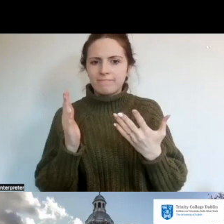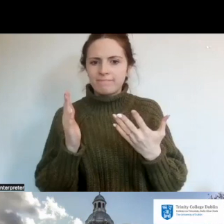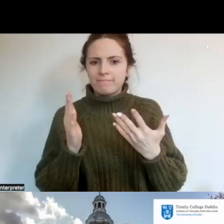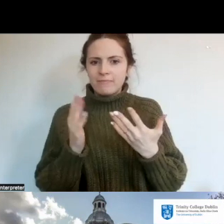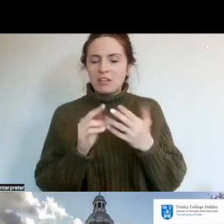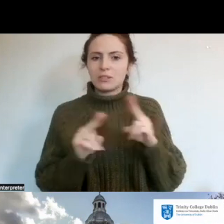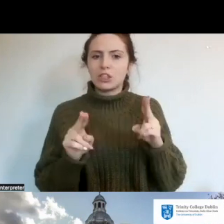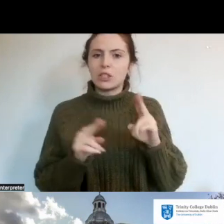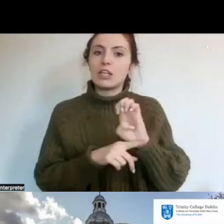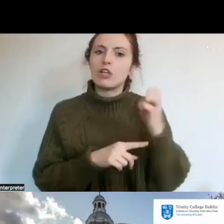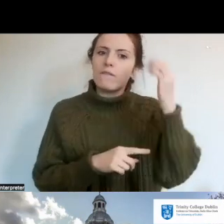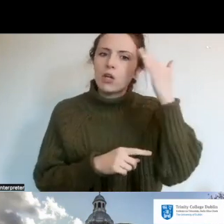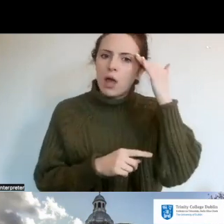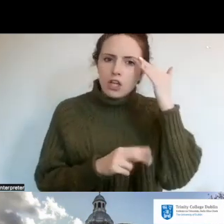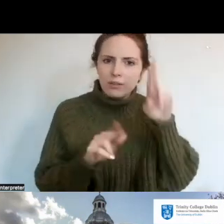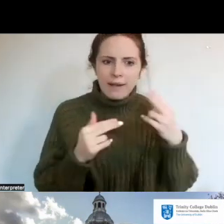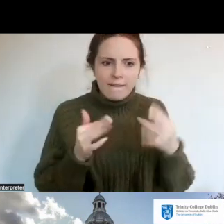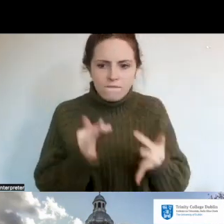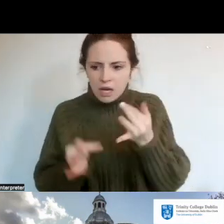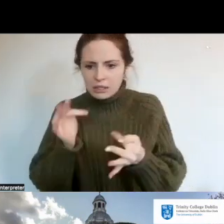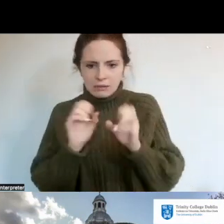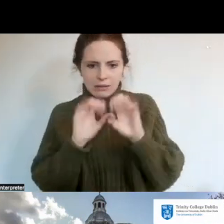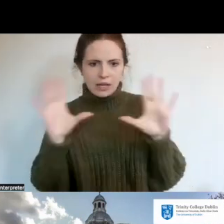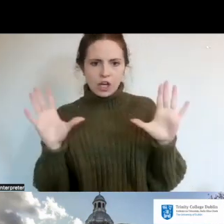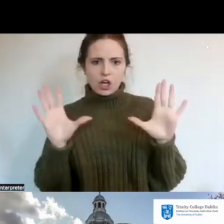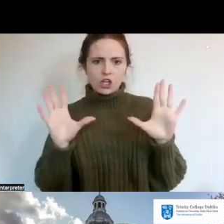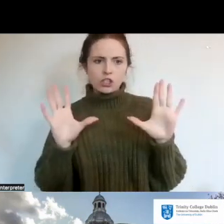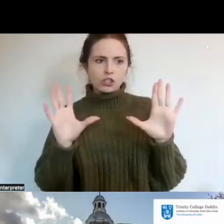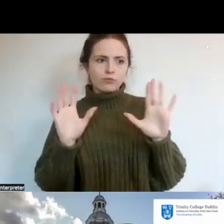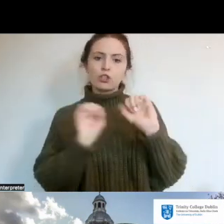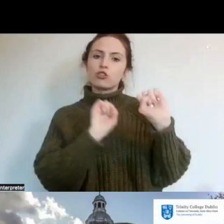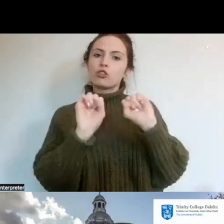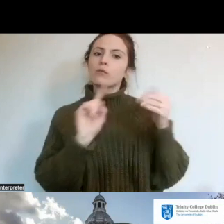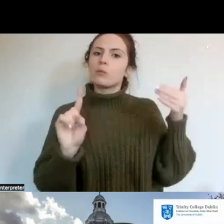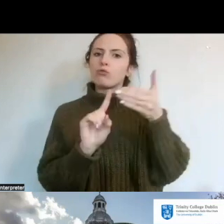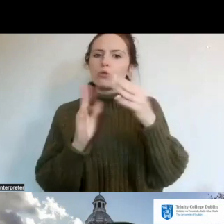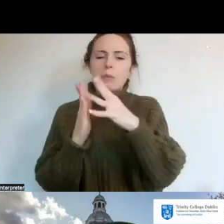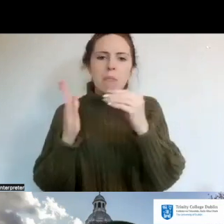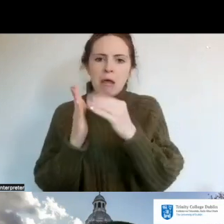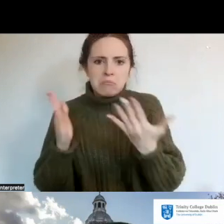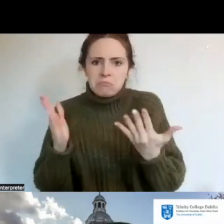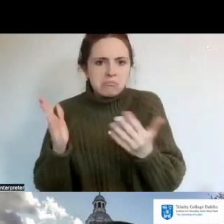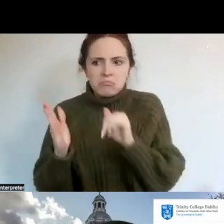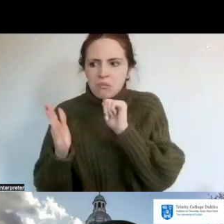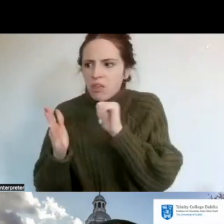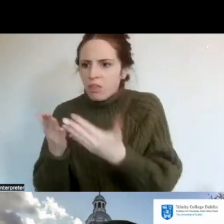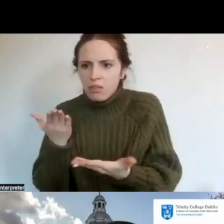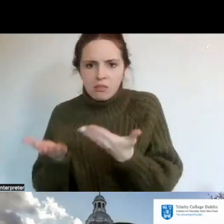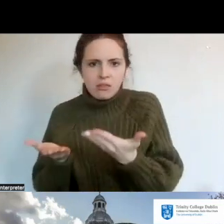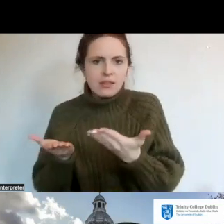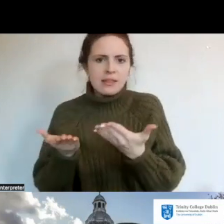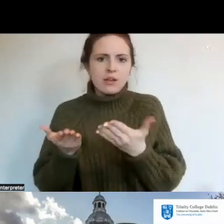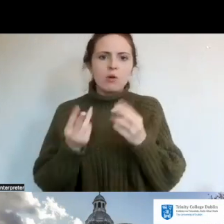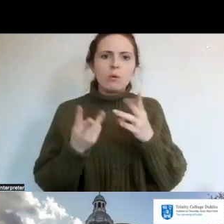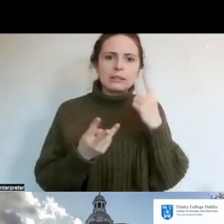Though in the literature, we couldn't find clear service approaches, clear models. We were trying to see what are people doing at the moment and what might